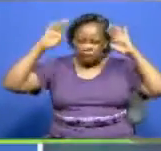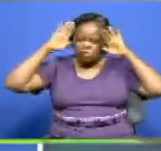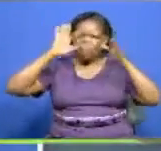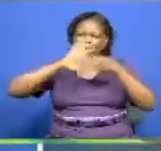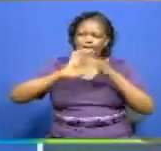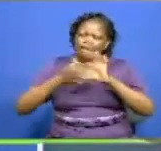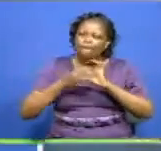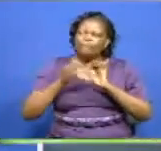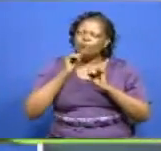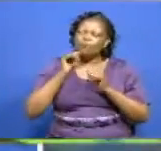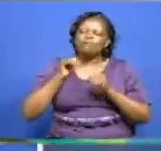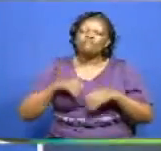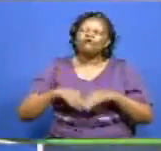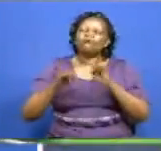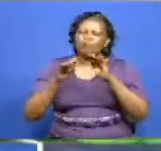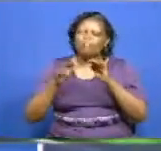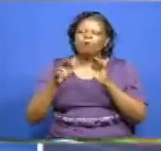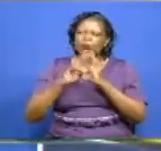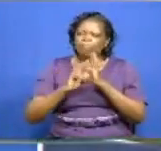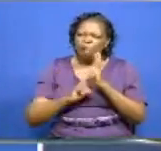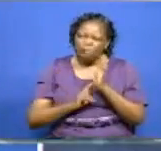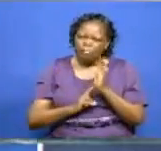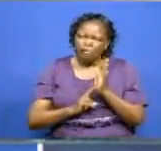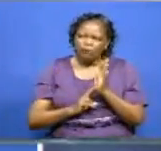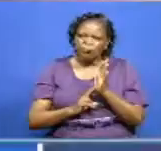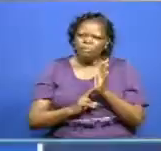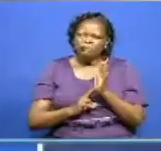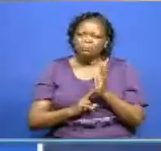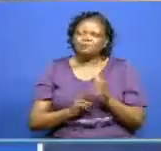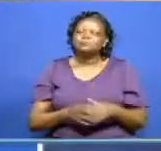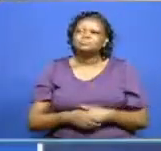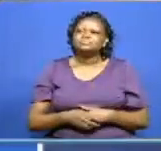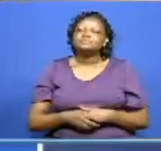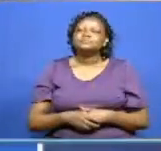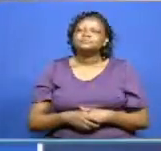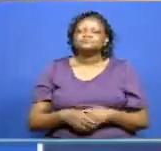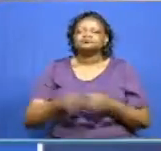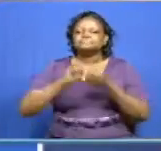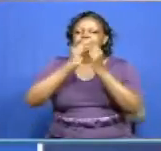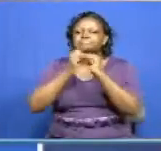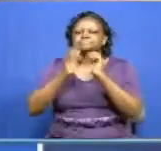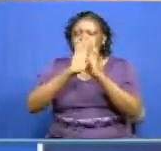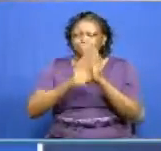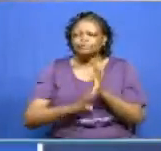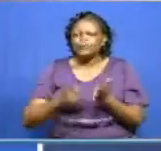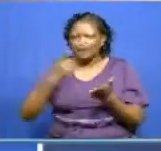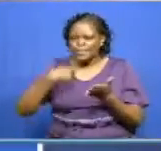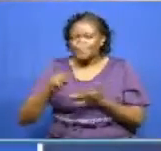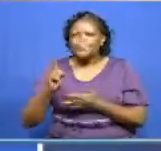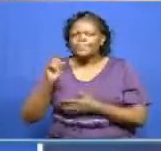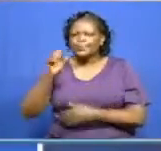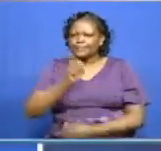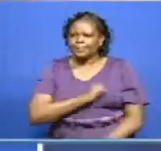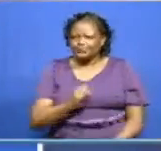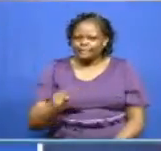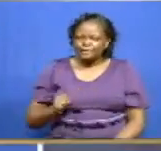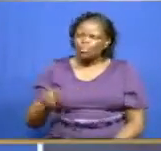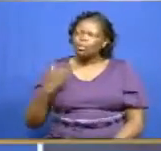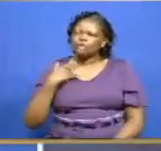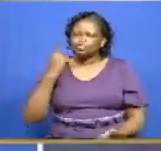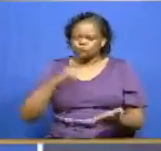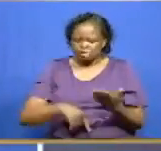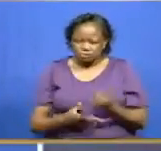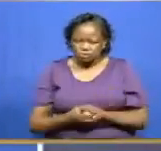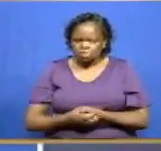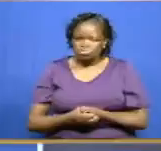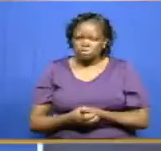non-compliance with the legal code of the World Anti-Doping Agency. The amendment bill passed by the Senate seeks to entrench